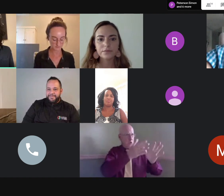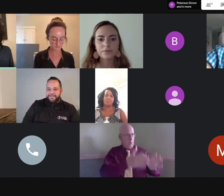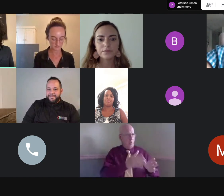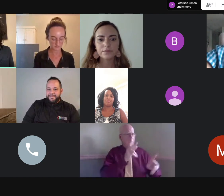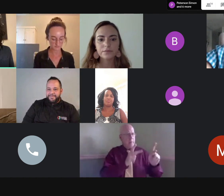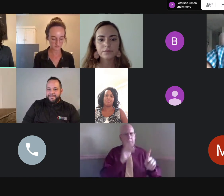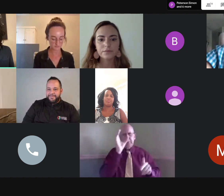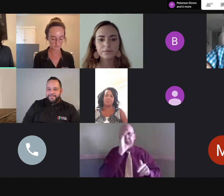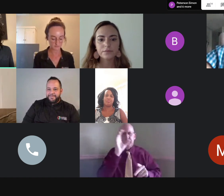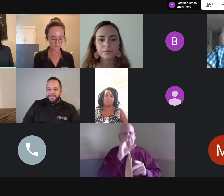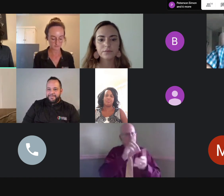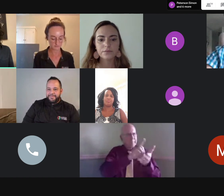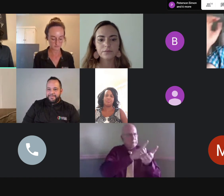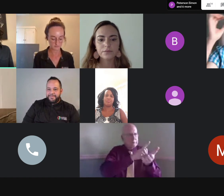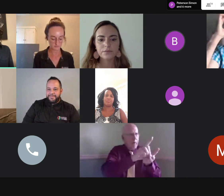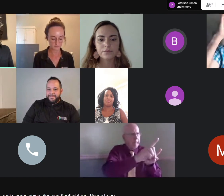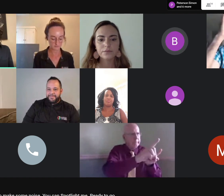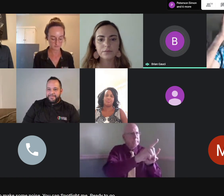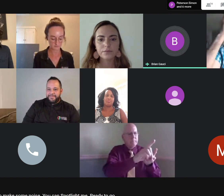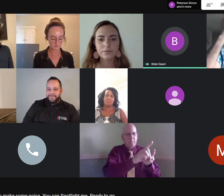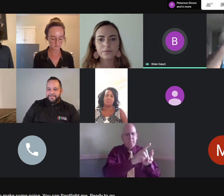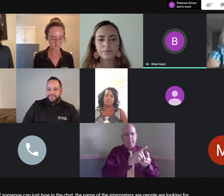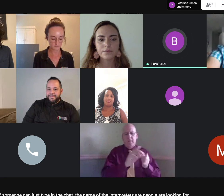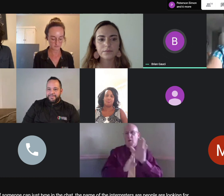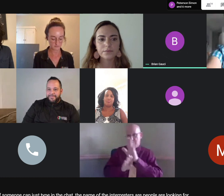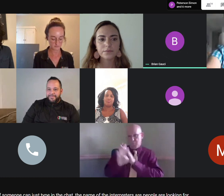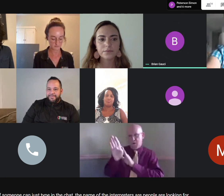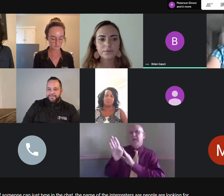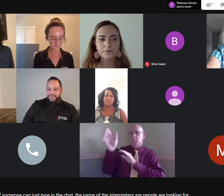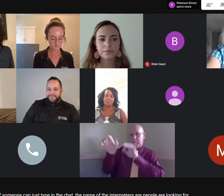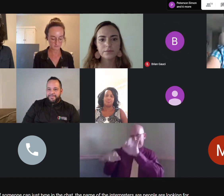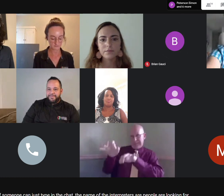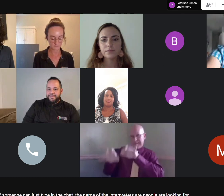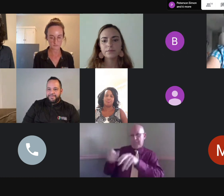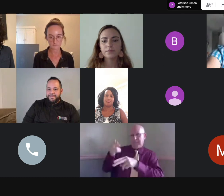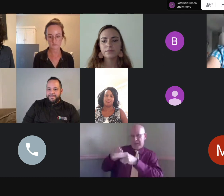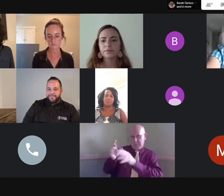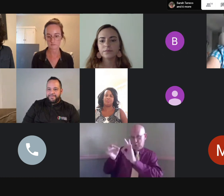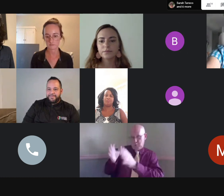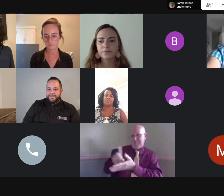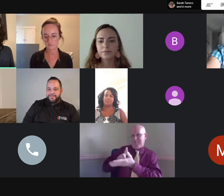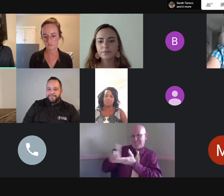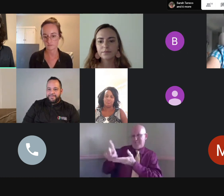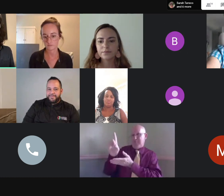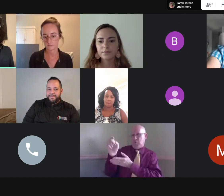looking to pin you. This is Brian. I will do that. Thank you. Okay, great.